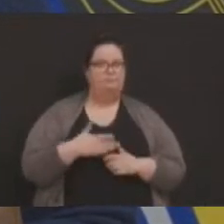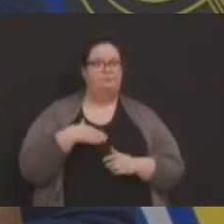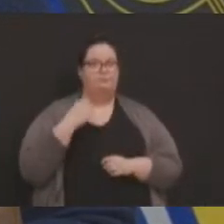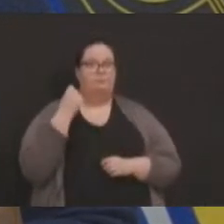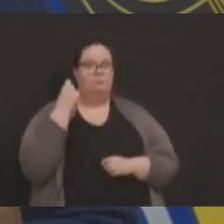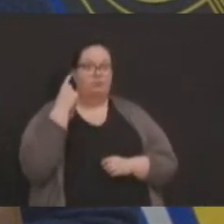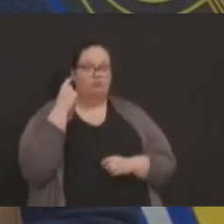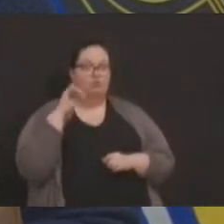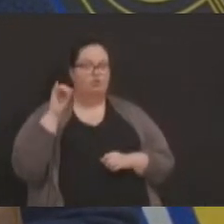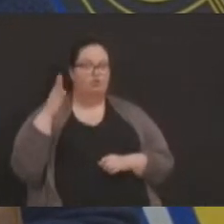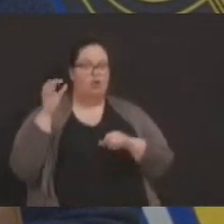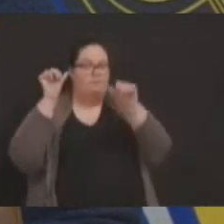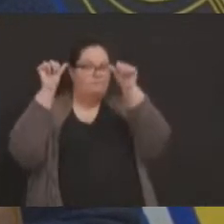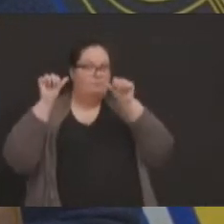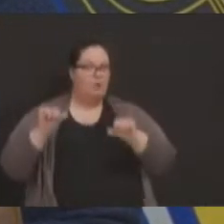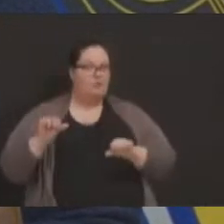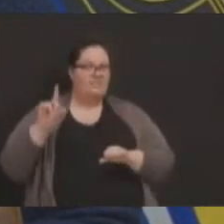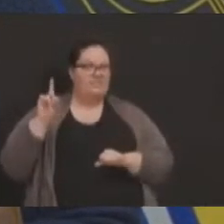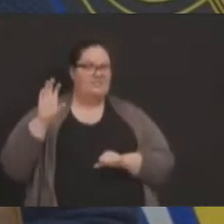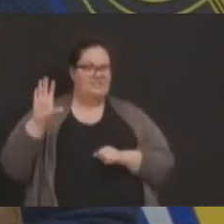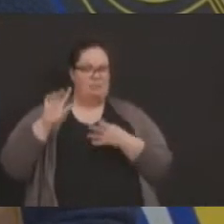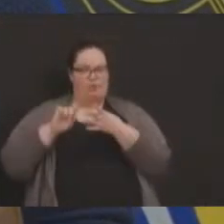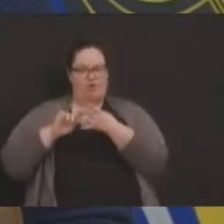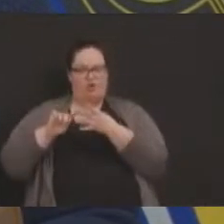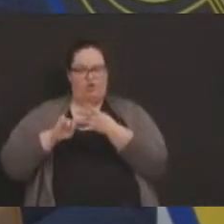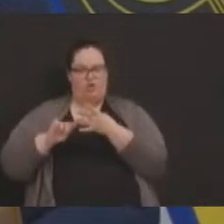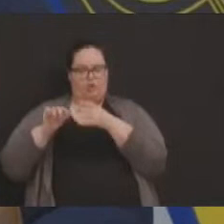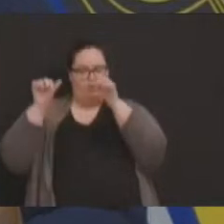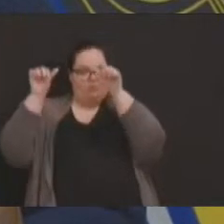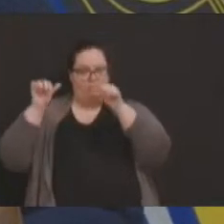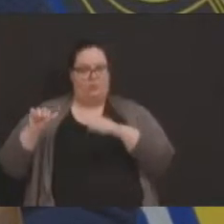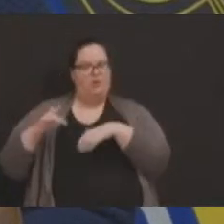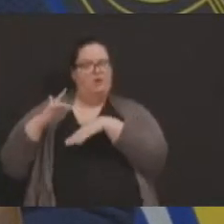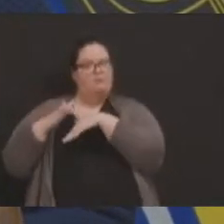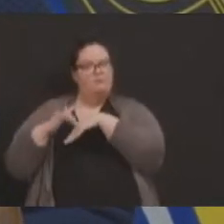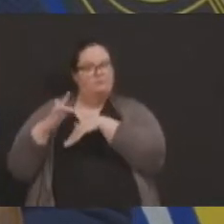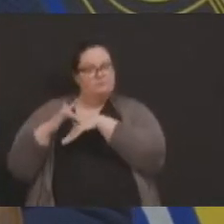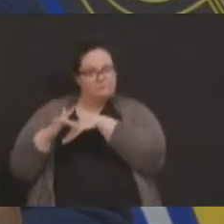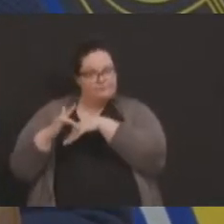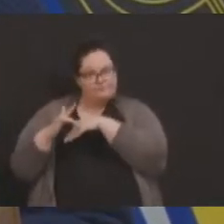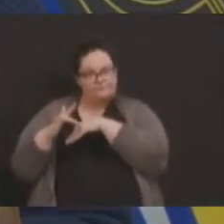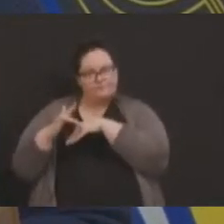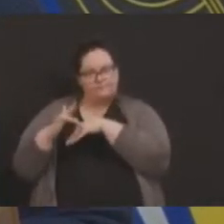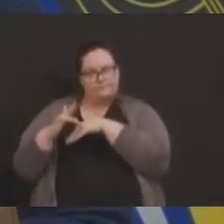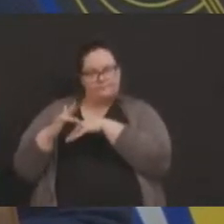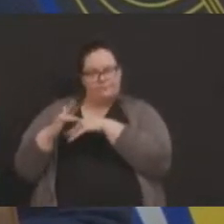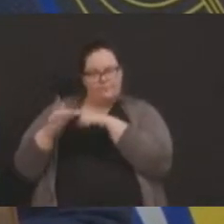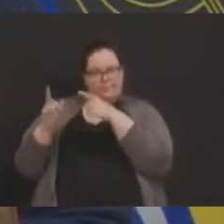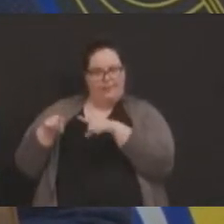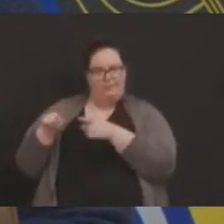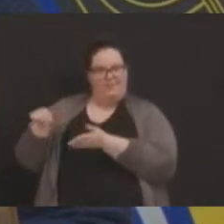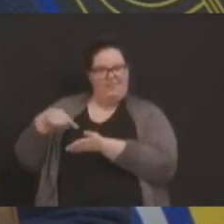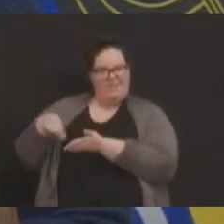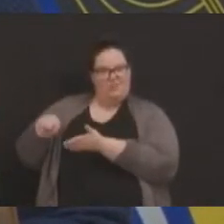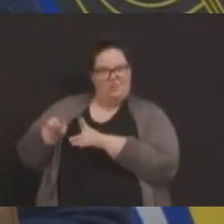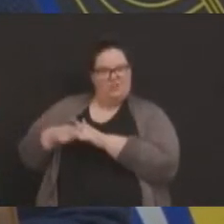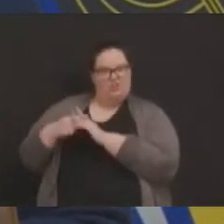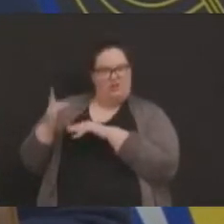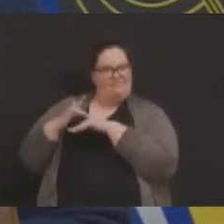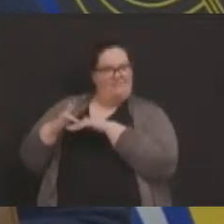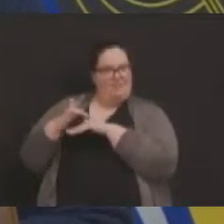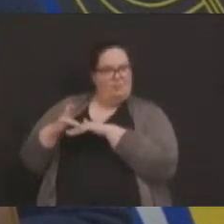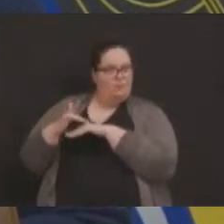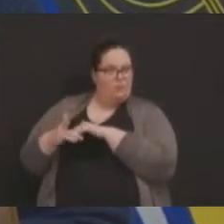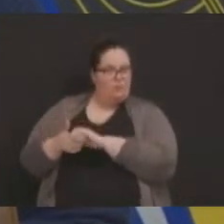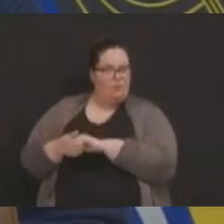week. And so we are working together with our other medical officers of